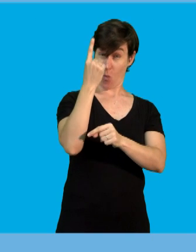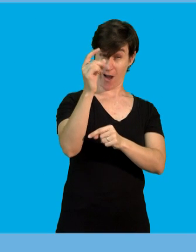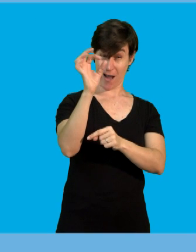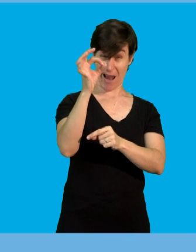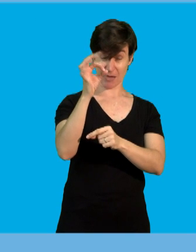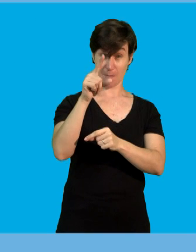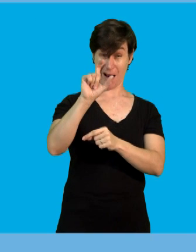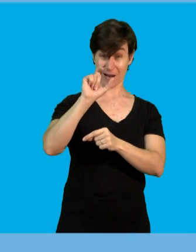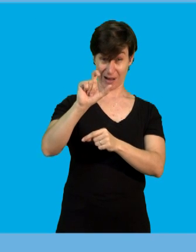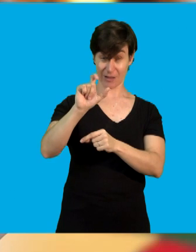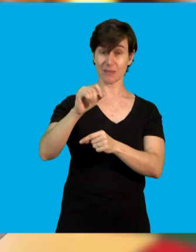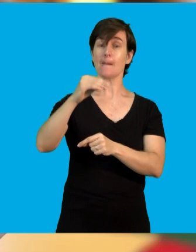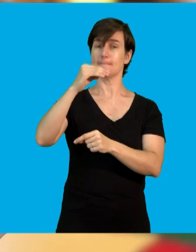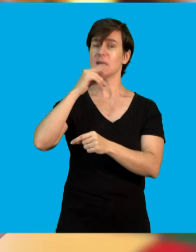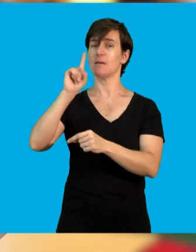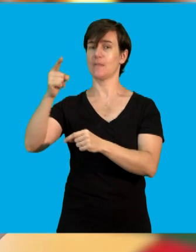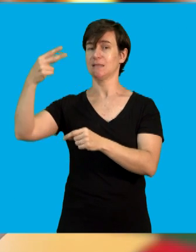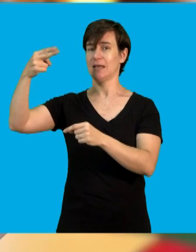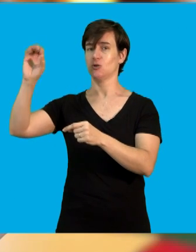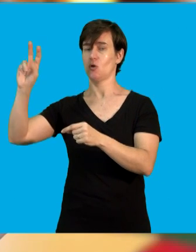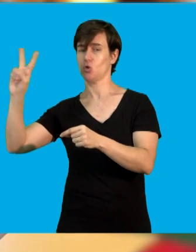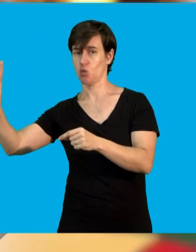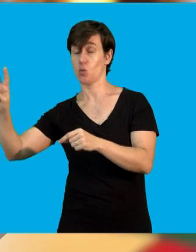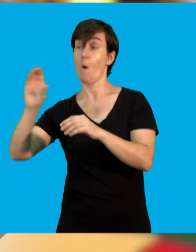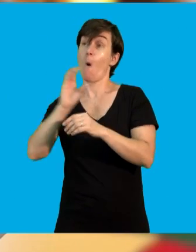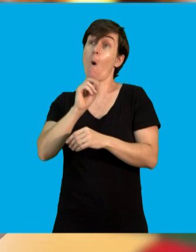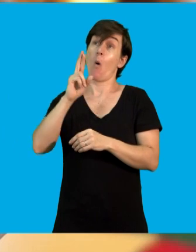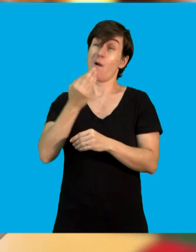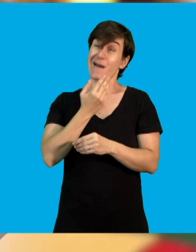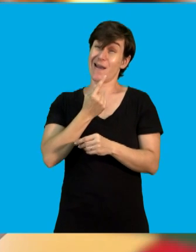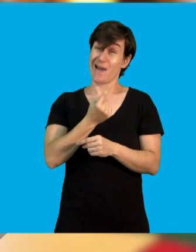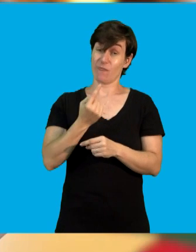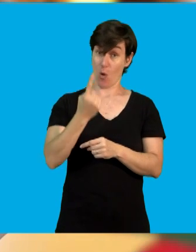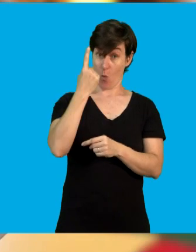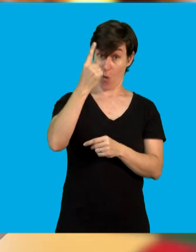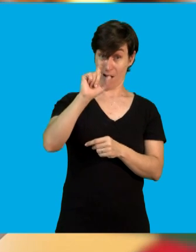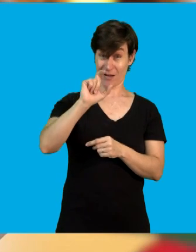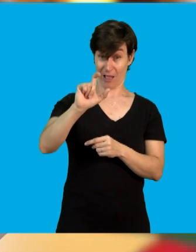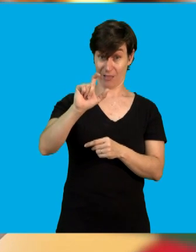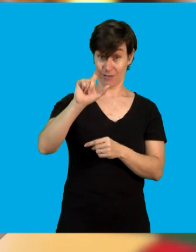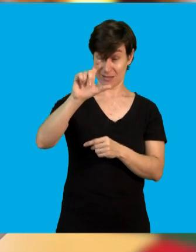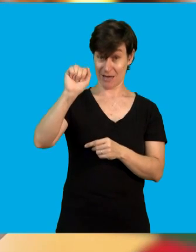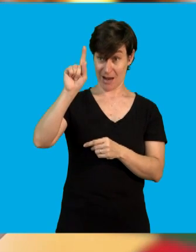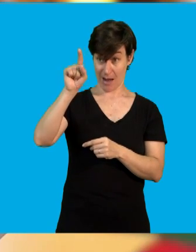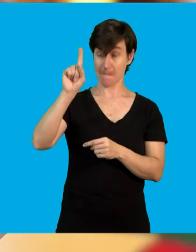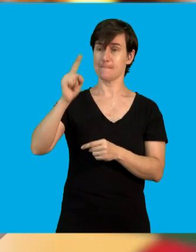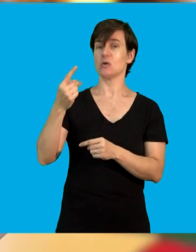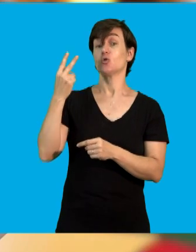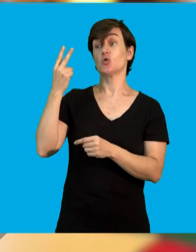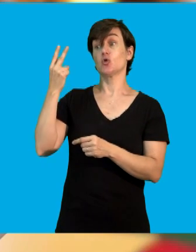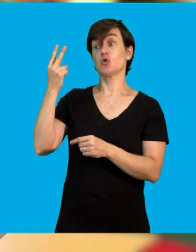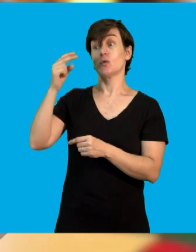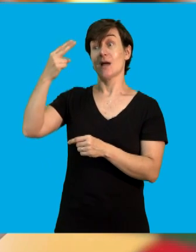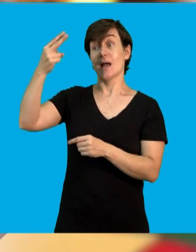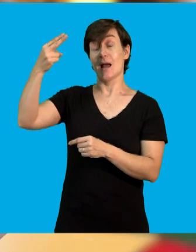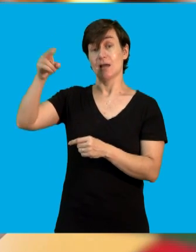calcium, we need 2 molecules of the hydroxide. Or we can say for every 1 atom of calcium, we need 2 atoms